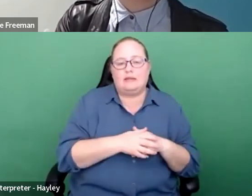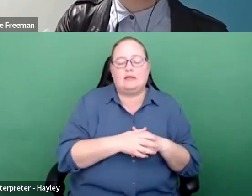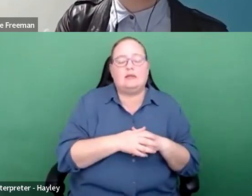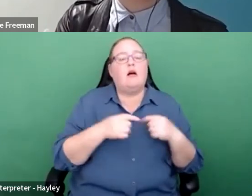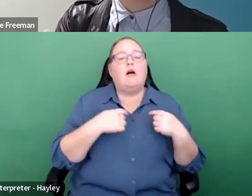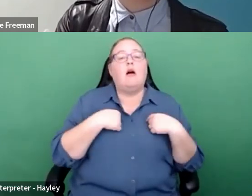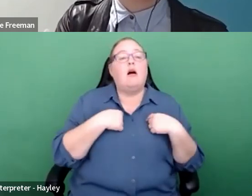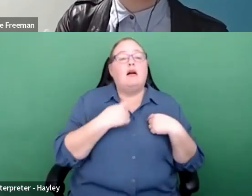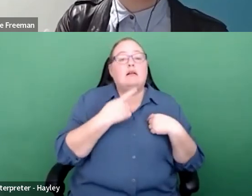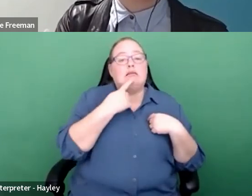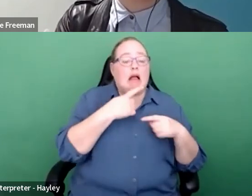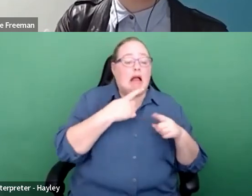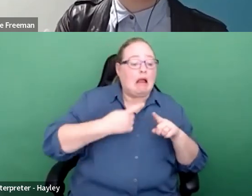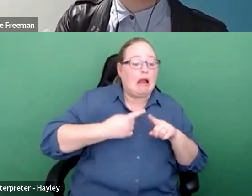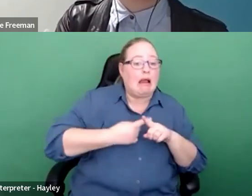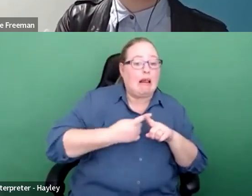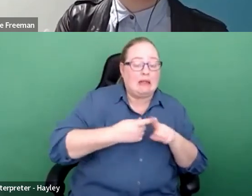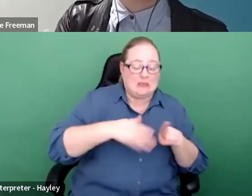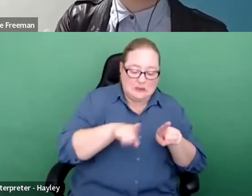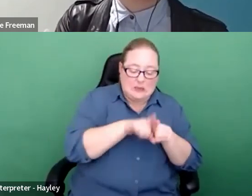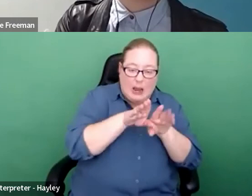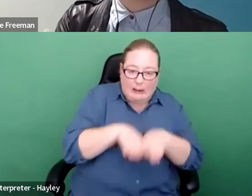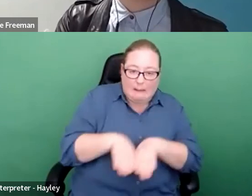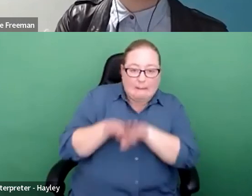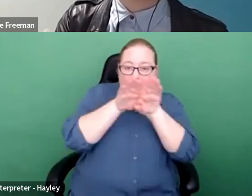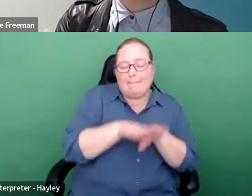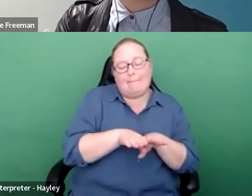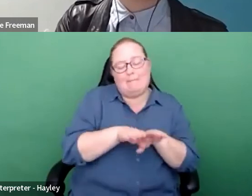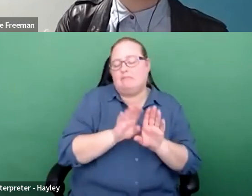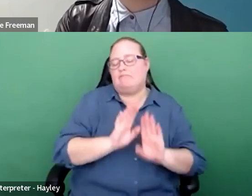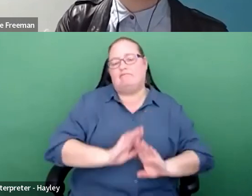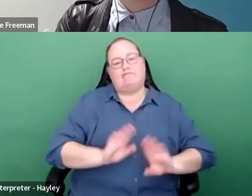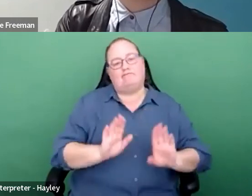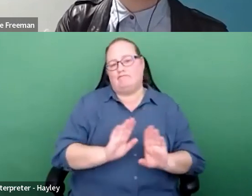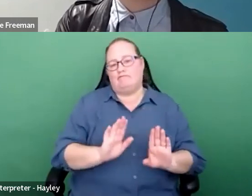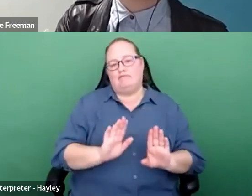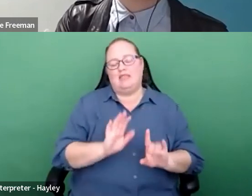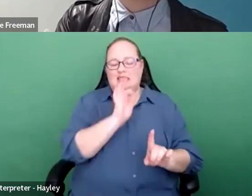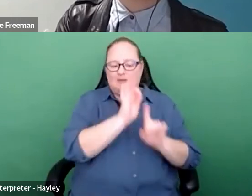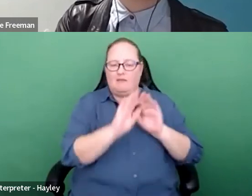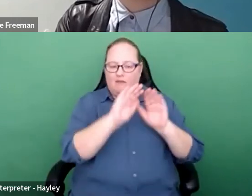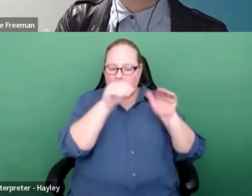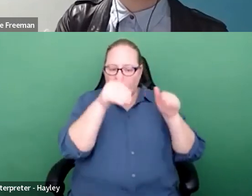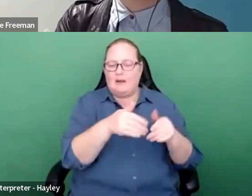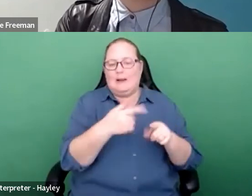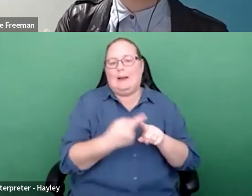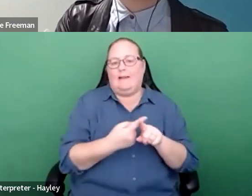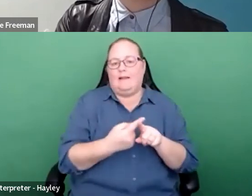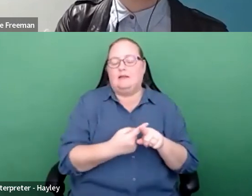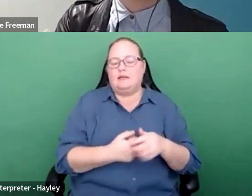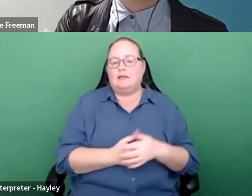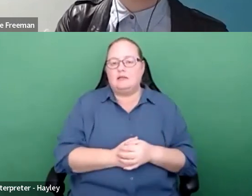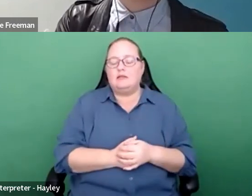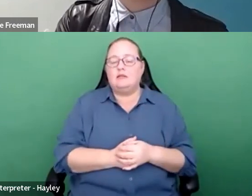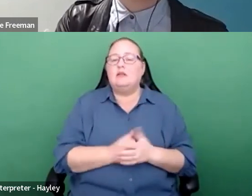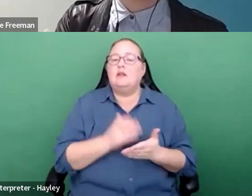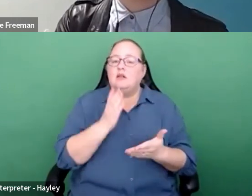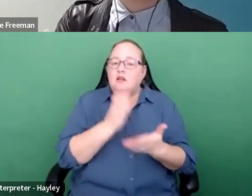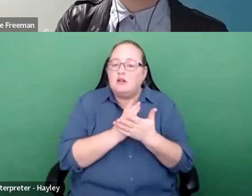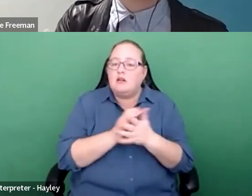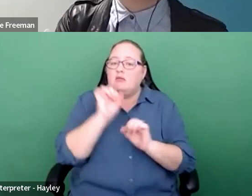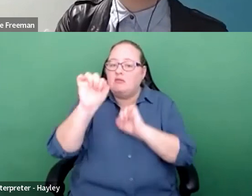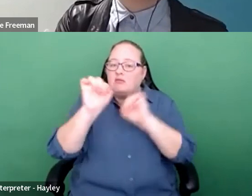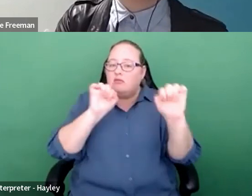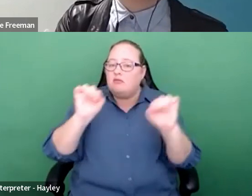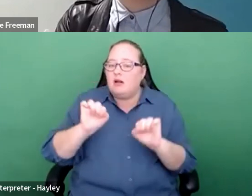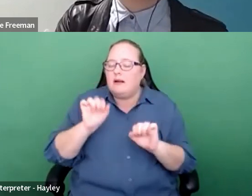of these responses. Indeed, these are very specific situations I'm talking about. And I think it's for anthropologists to figure out in what ways actually homelessness is quite